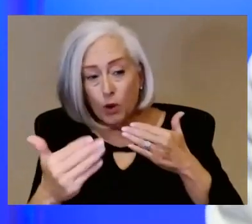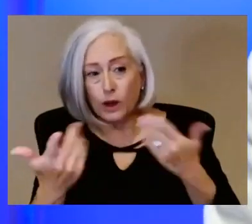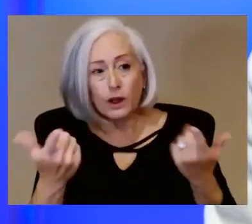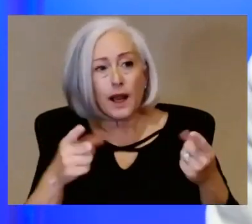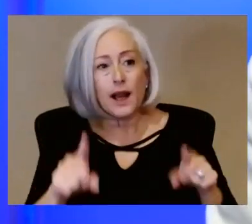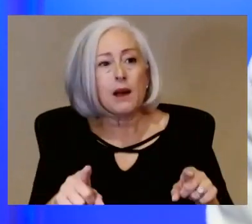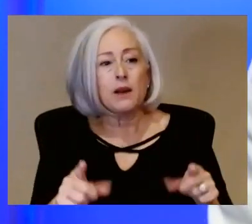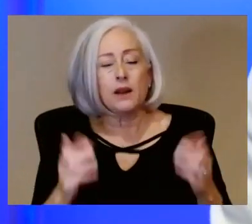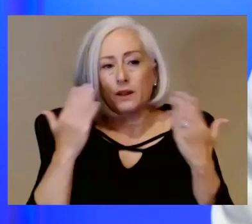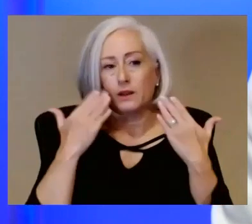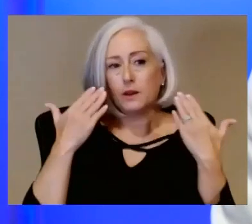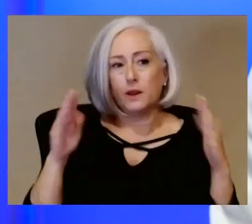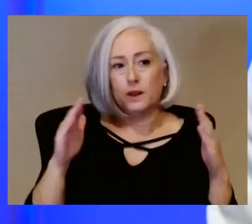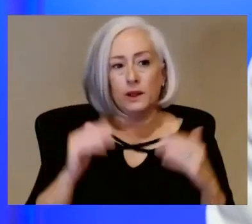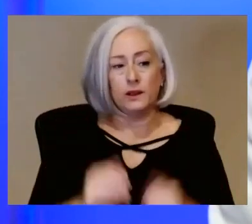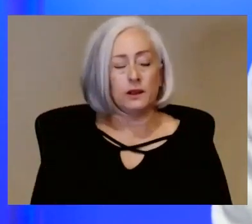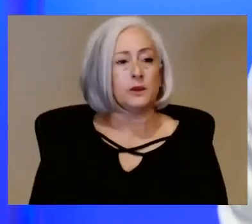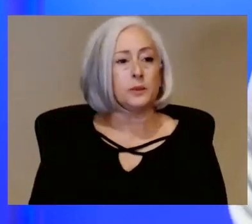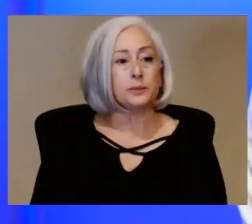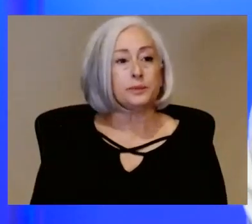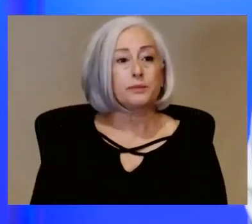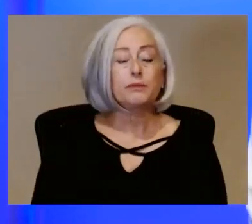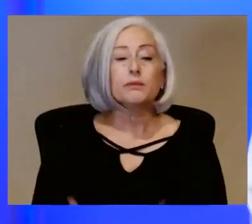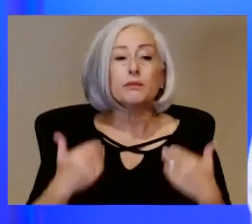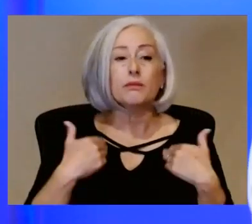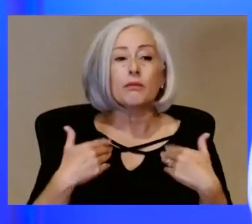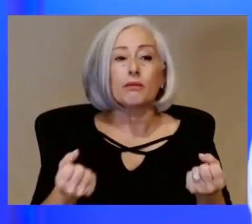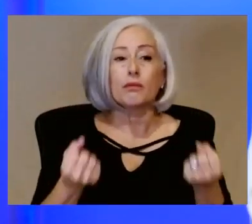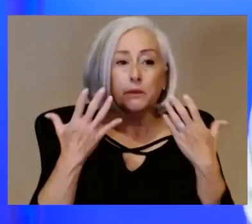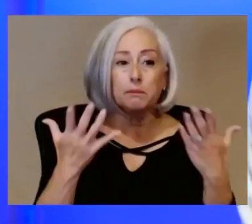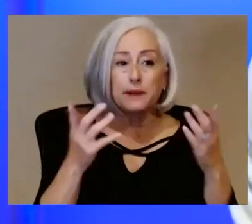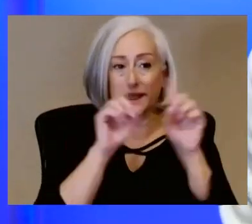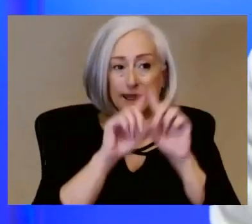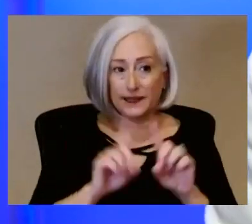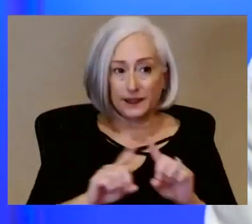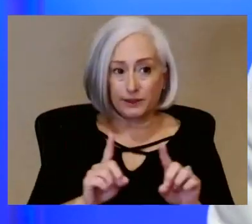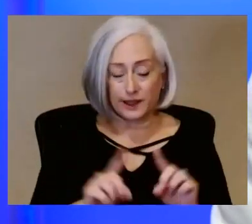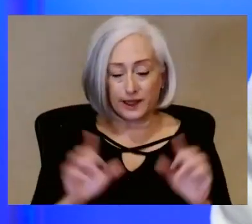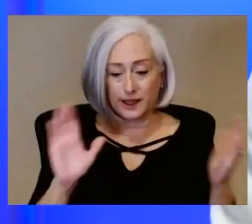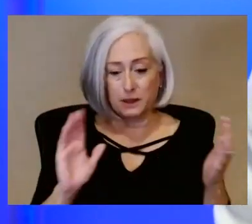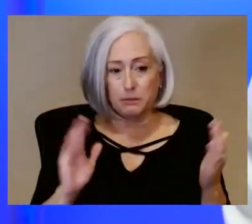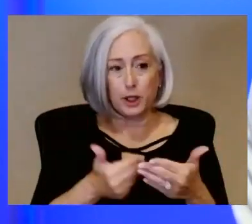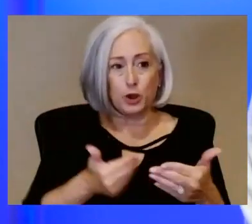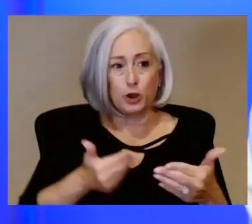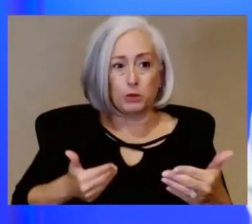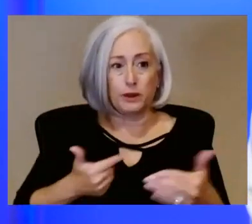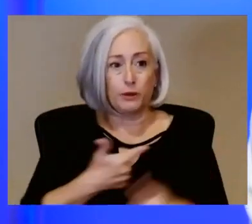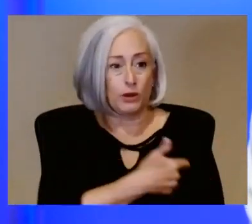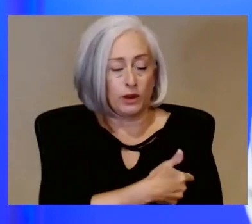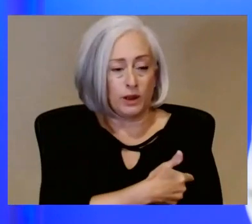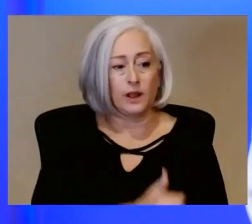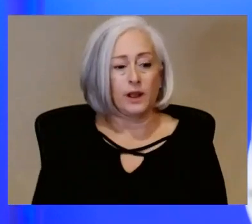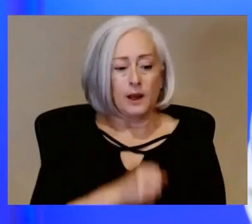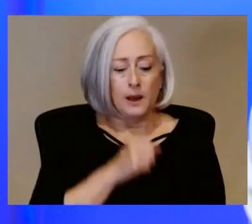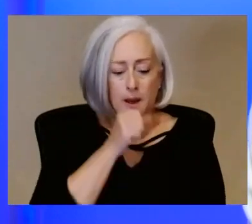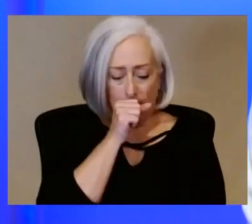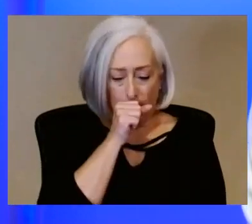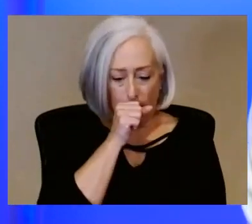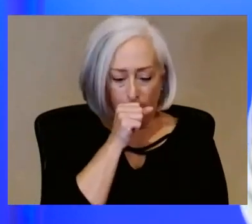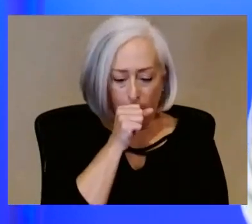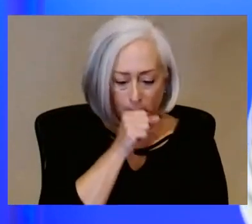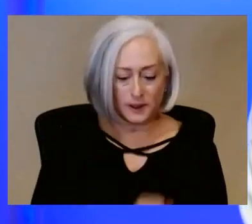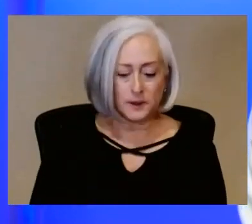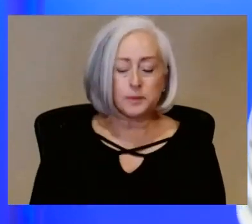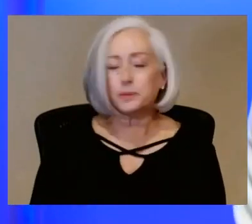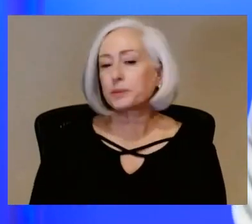differences now from where we were in the pre-vaccine era until now. We also had the Omicron change, which